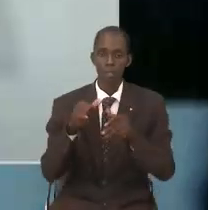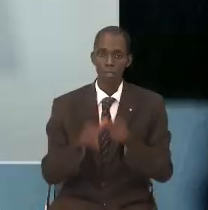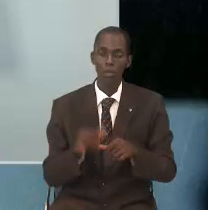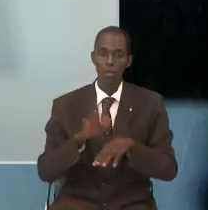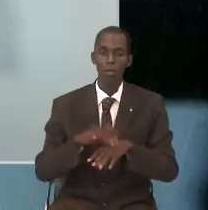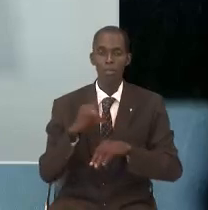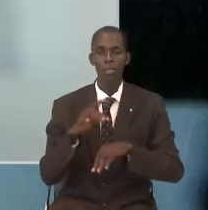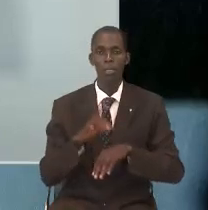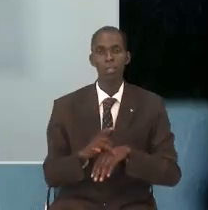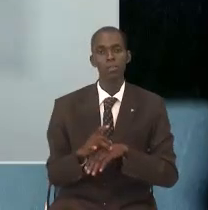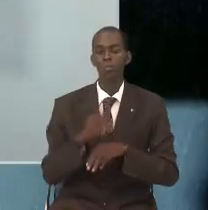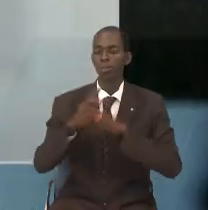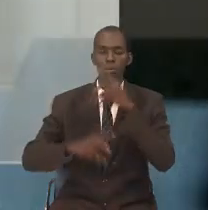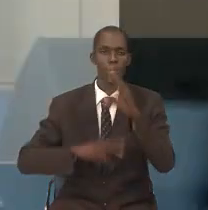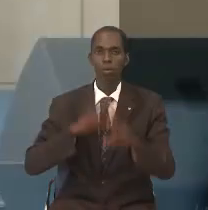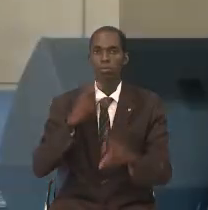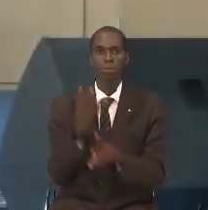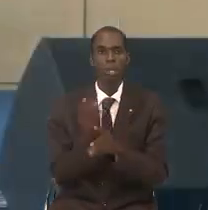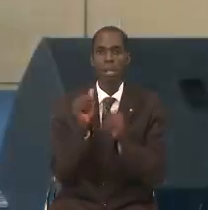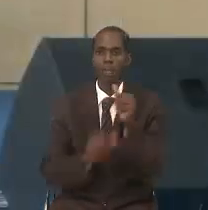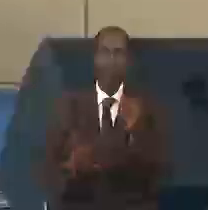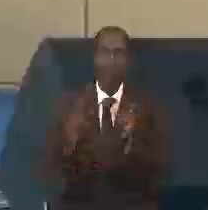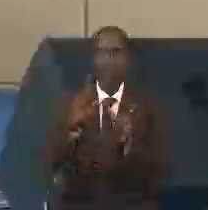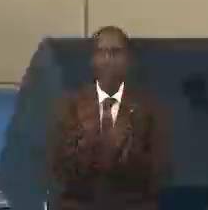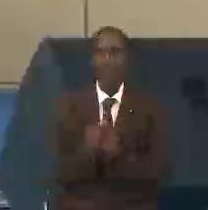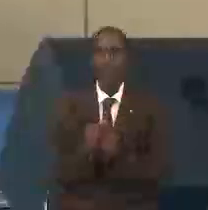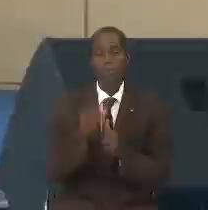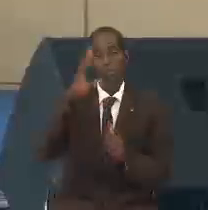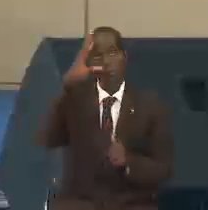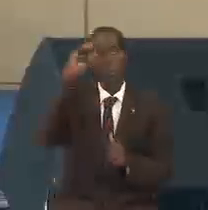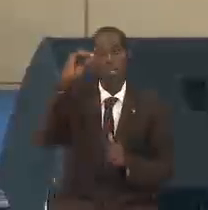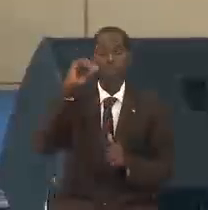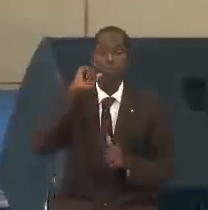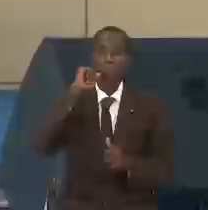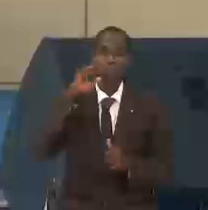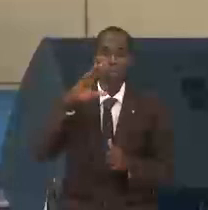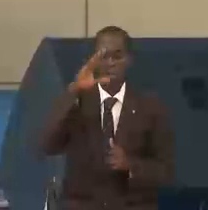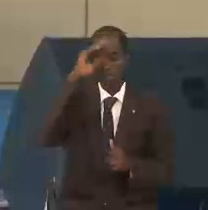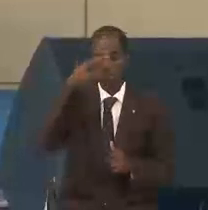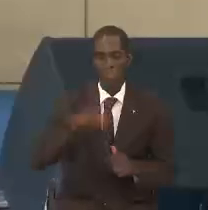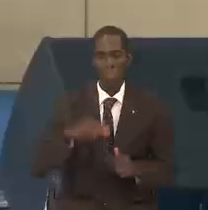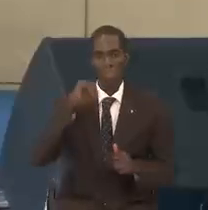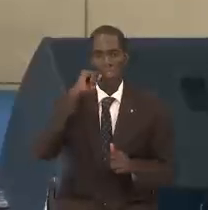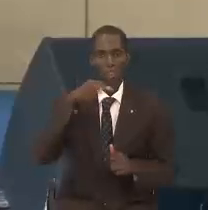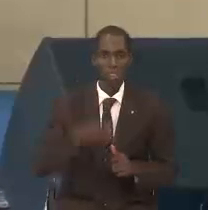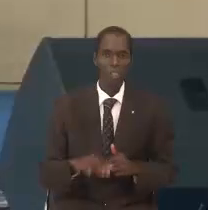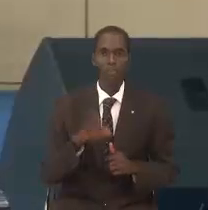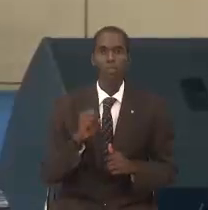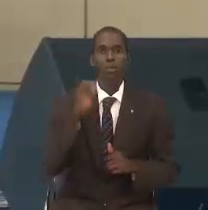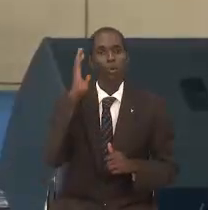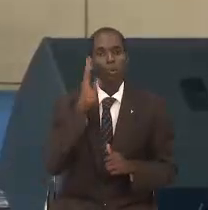earth, global, everywhere, men, women, boys, girls will be